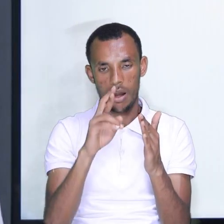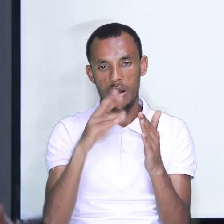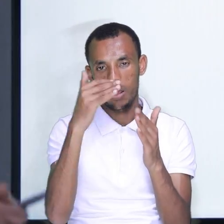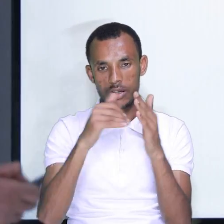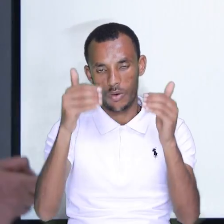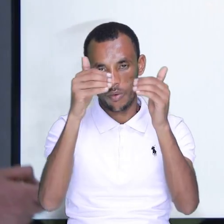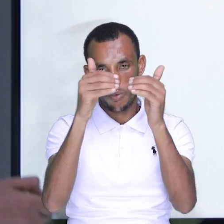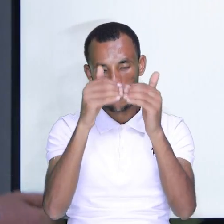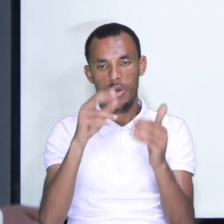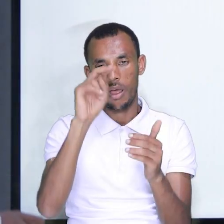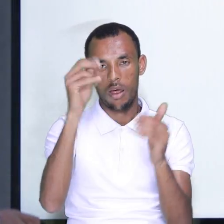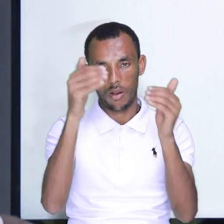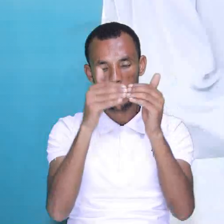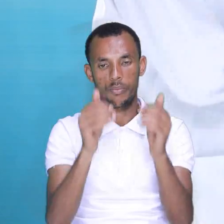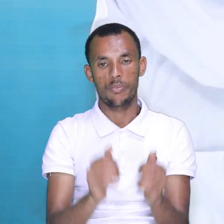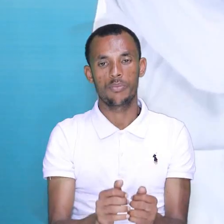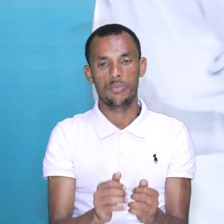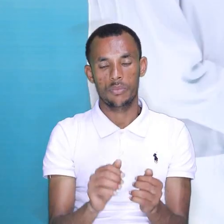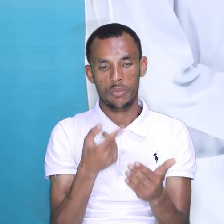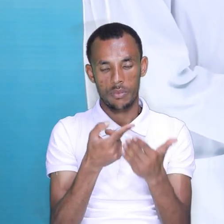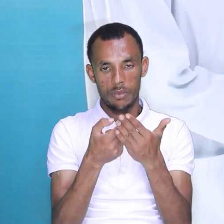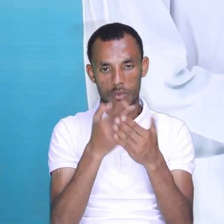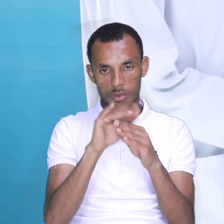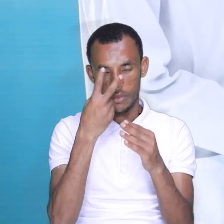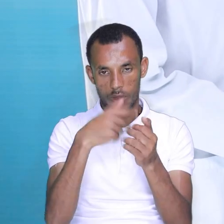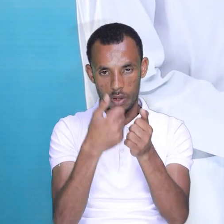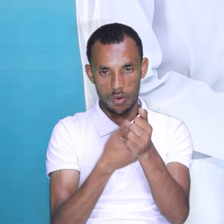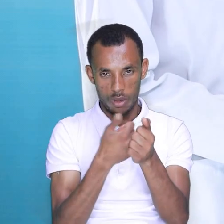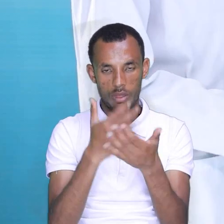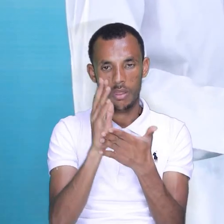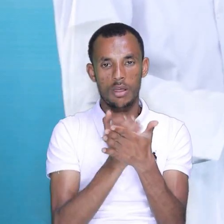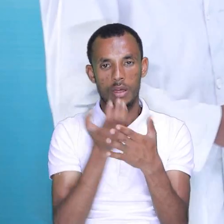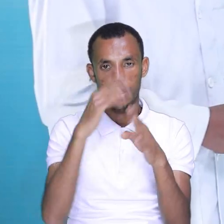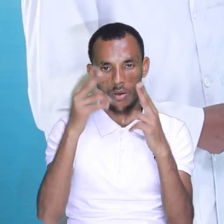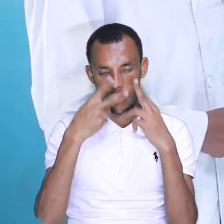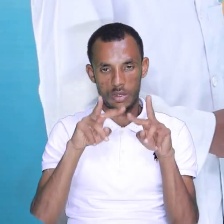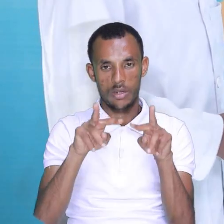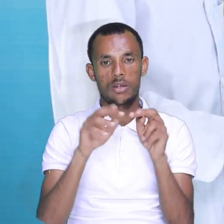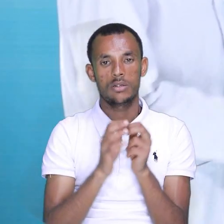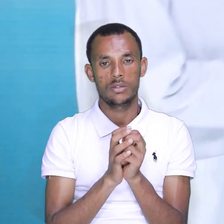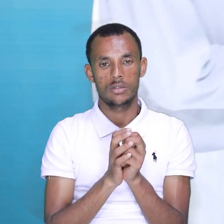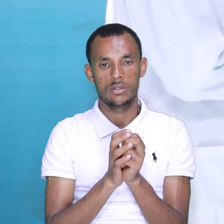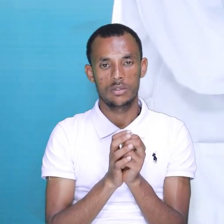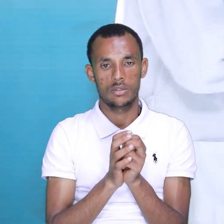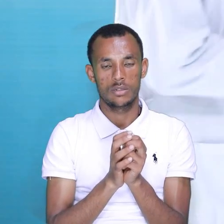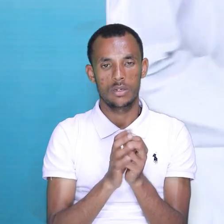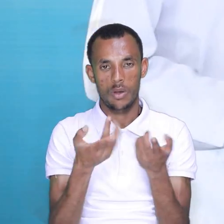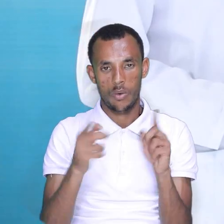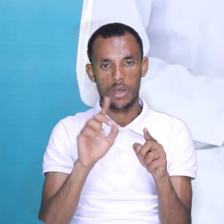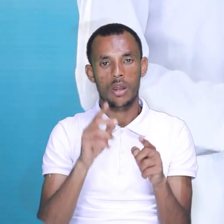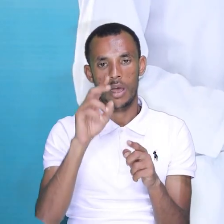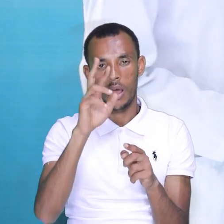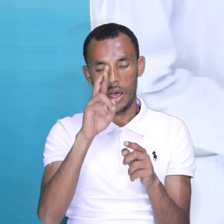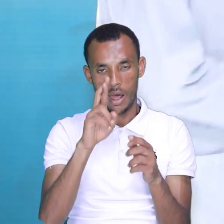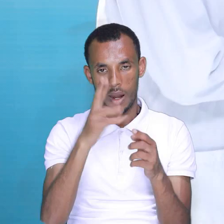equal to n it comes. Here, order, it is taken into consideration. When you are coming